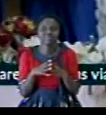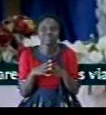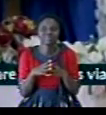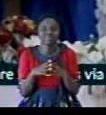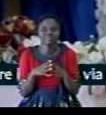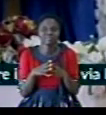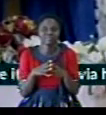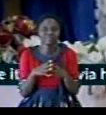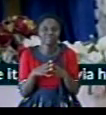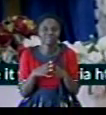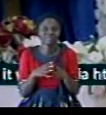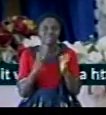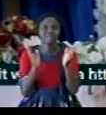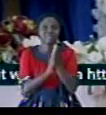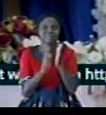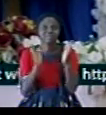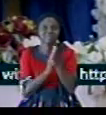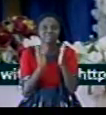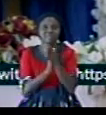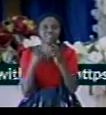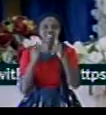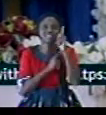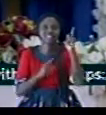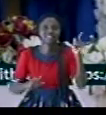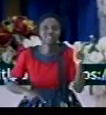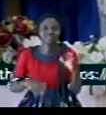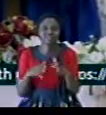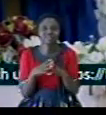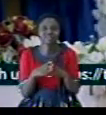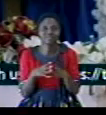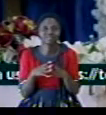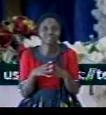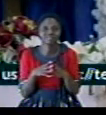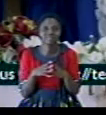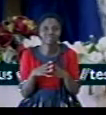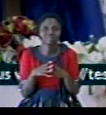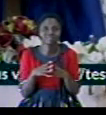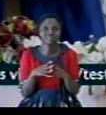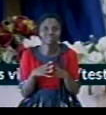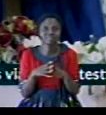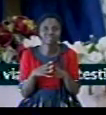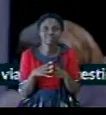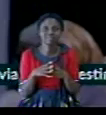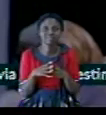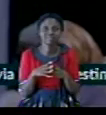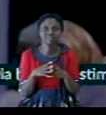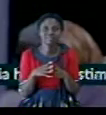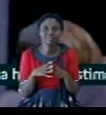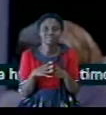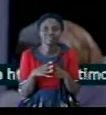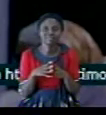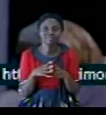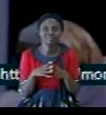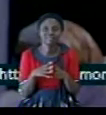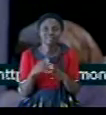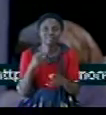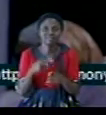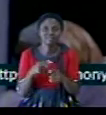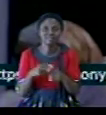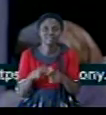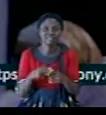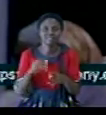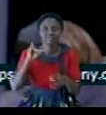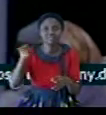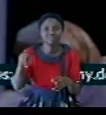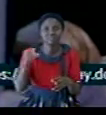terrible people of God, praise the Lord. My name is Philip Joy. I'm from Akura